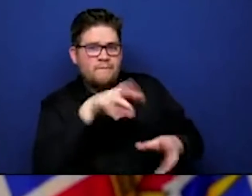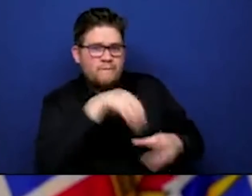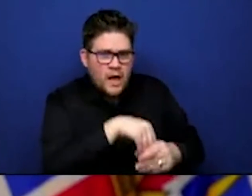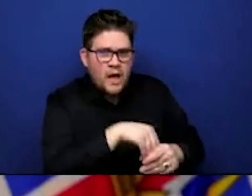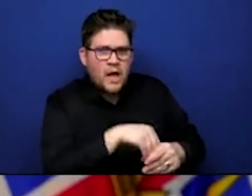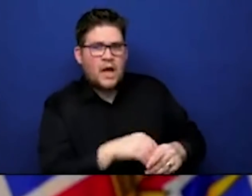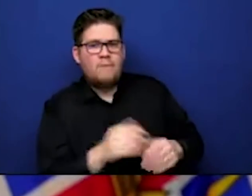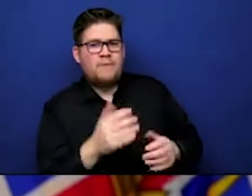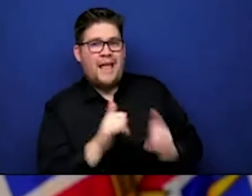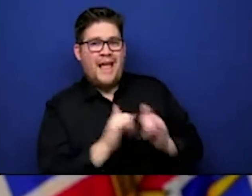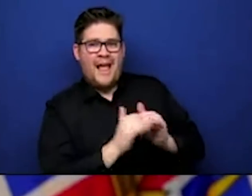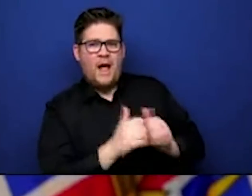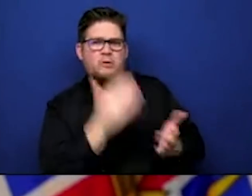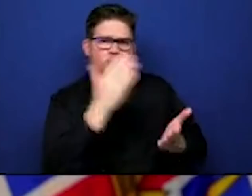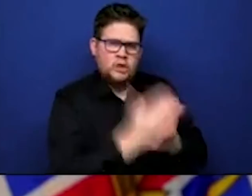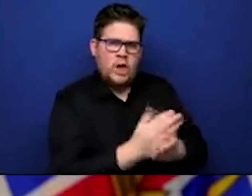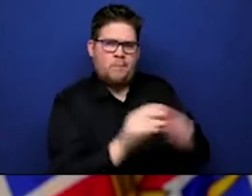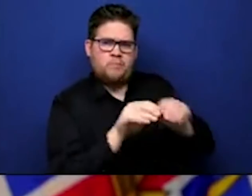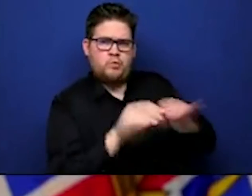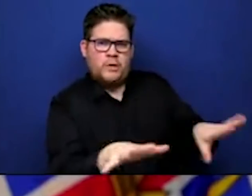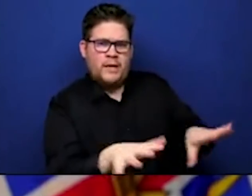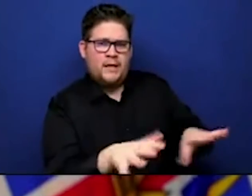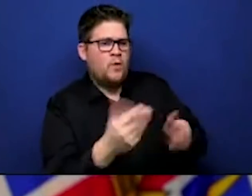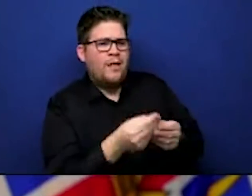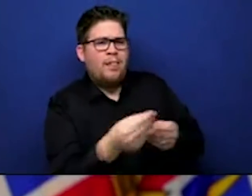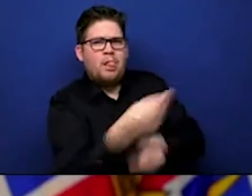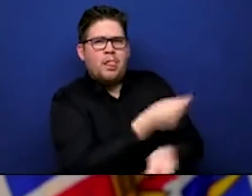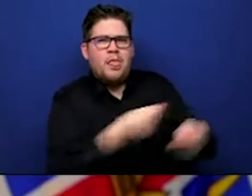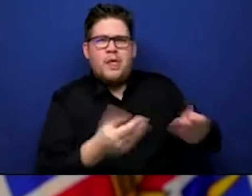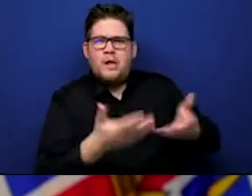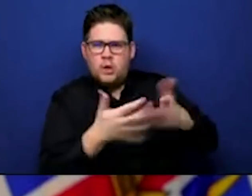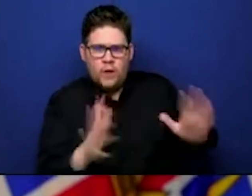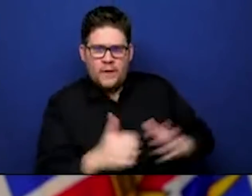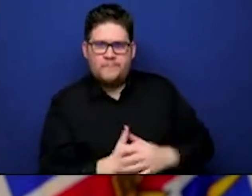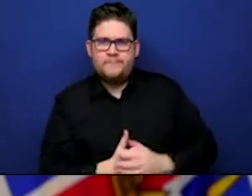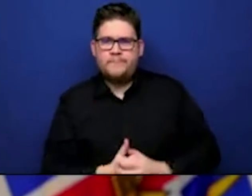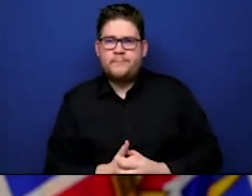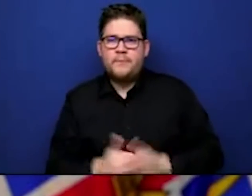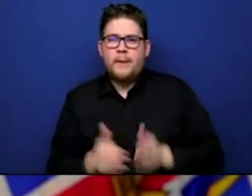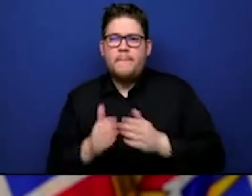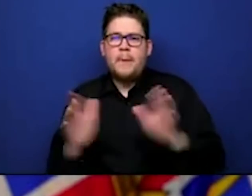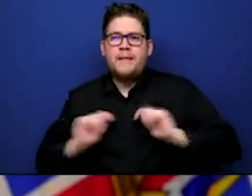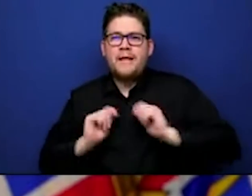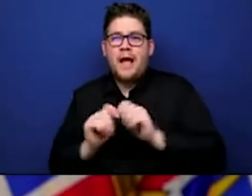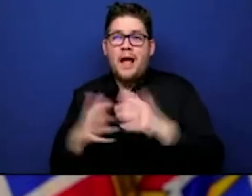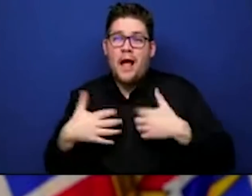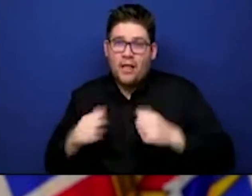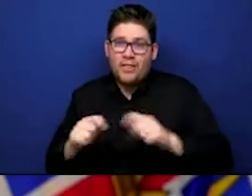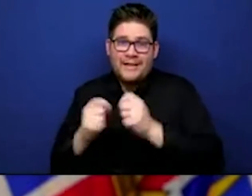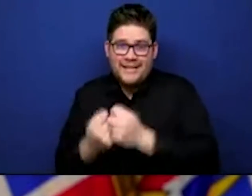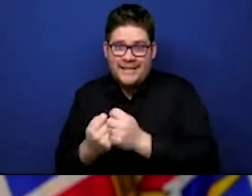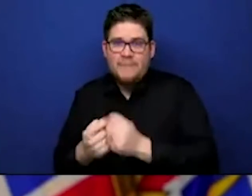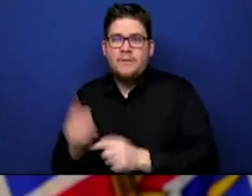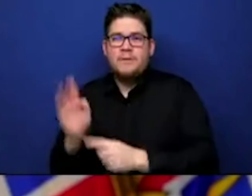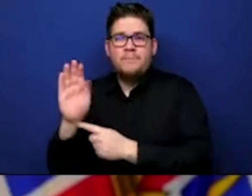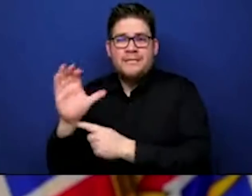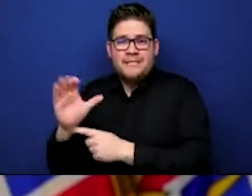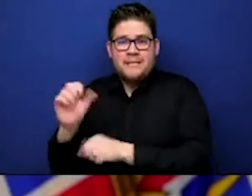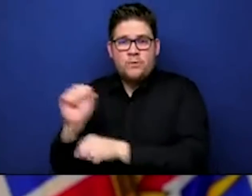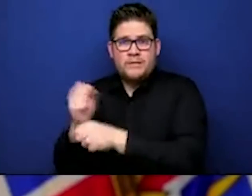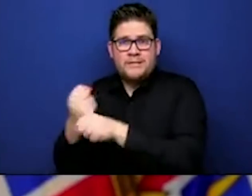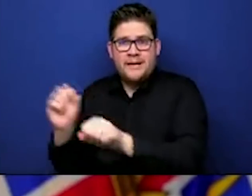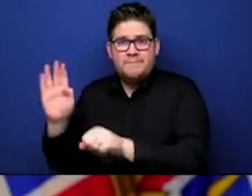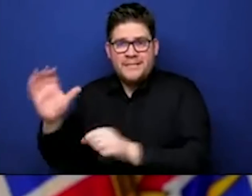workers. This means public health teams, with the assistance of WorkSafe BC, will continue to expand our ability